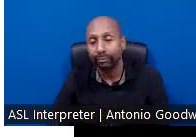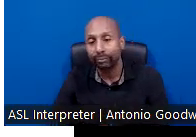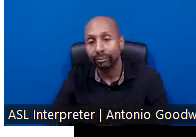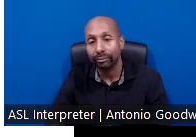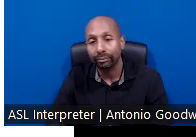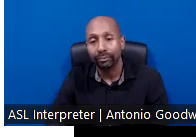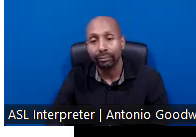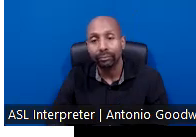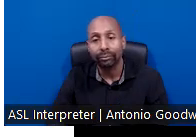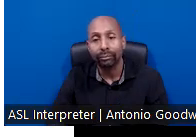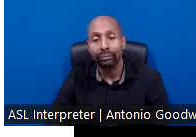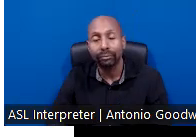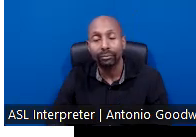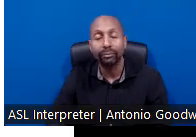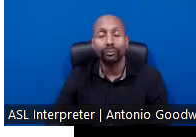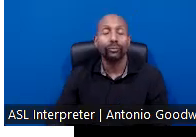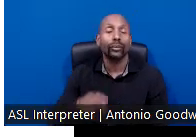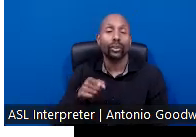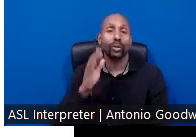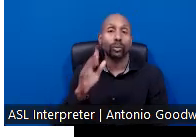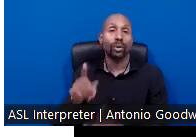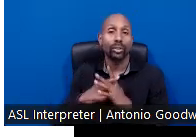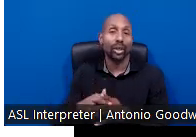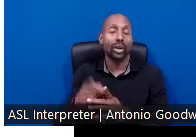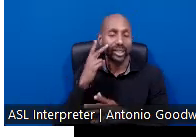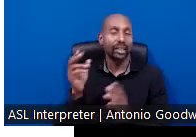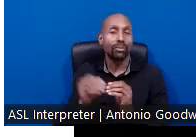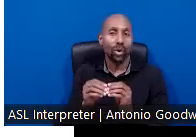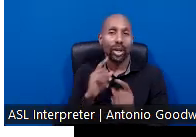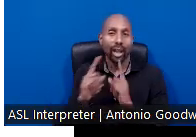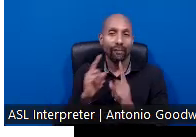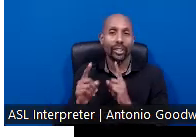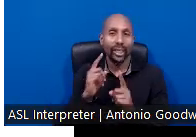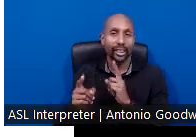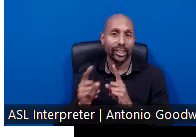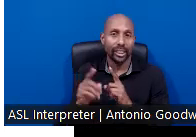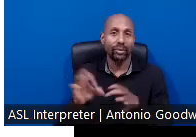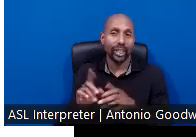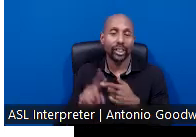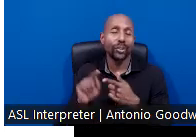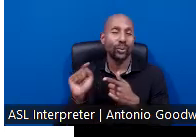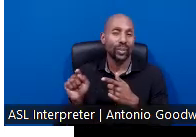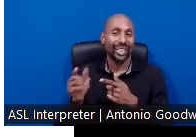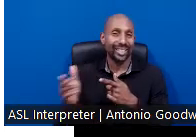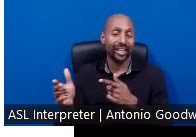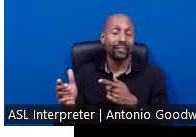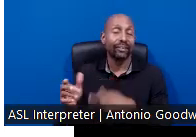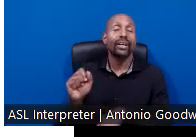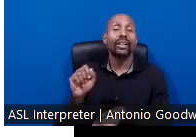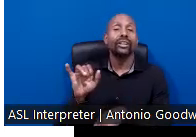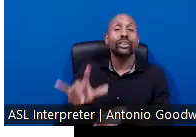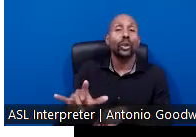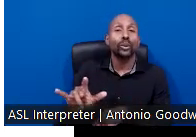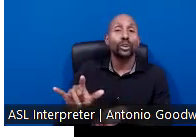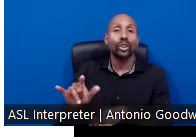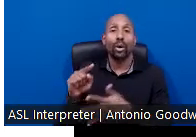of conversations, even in these meetings, kind of shift as we start aligning with the social determinants of health within the county,